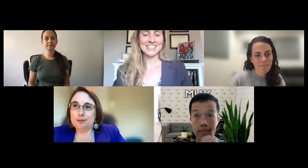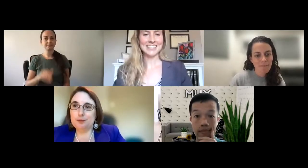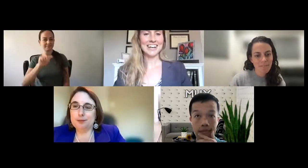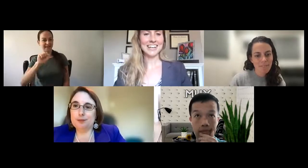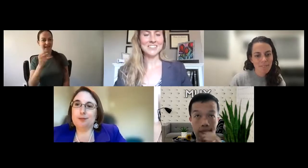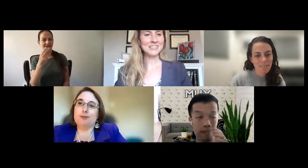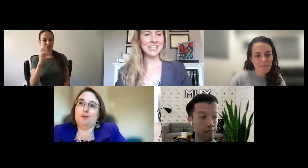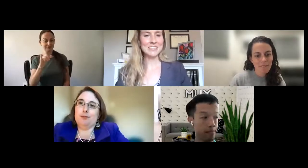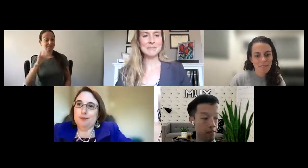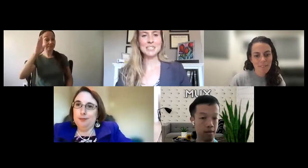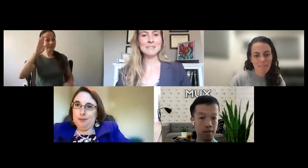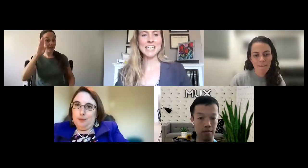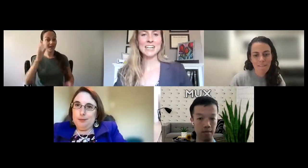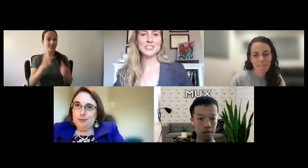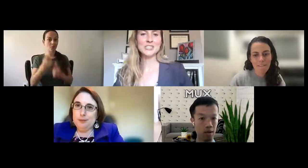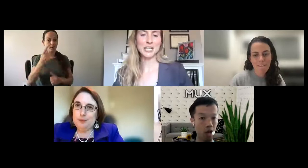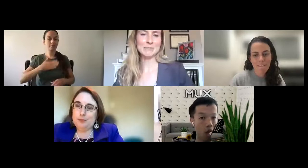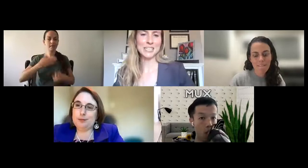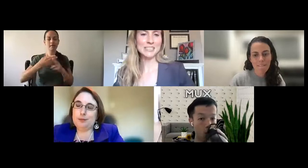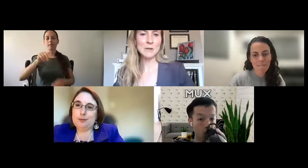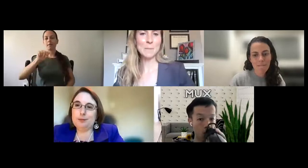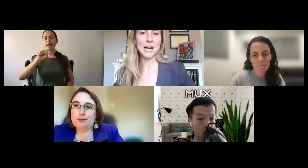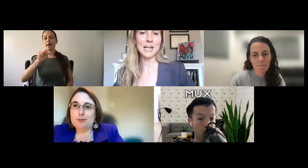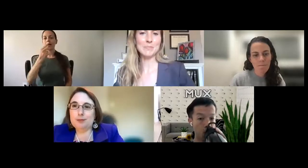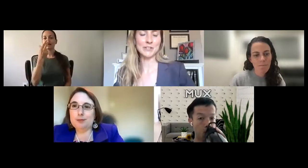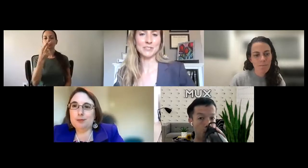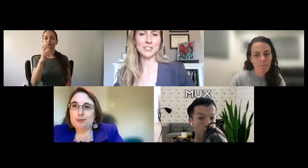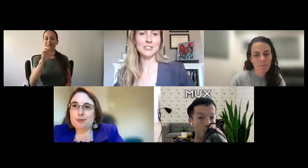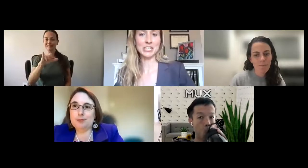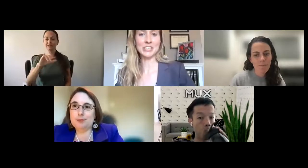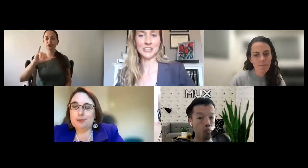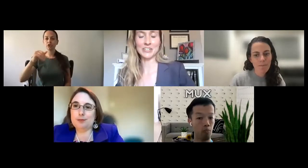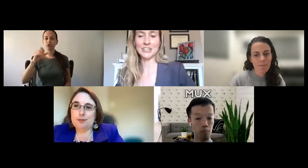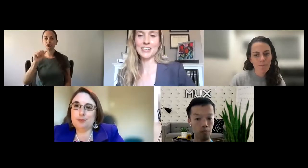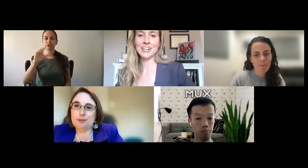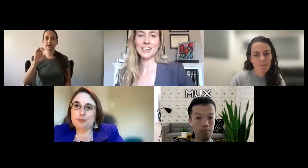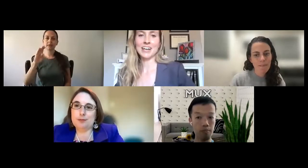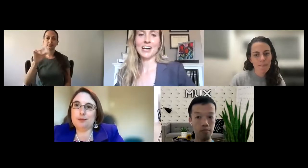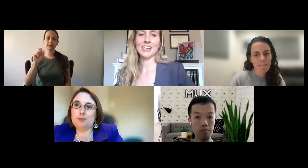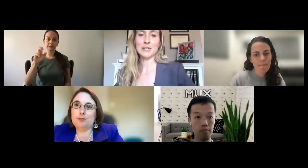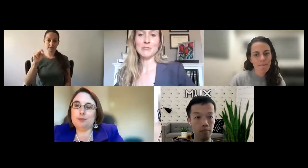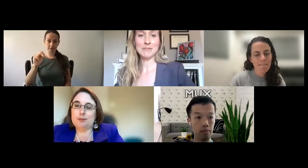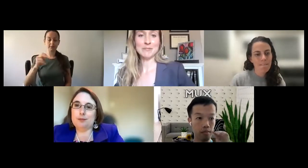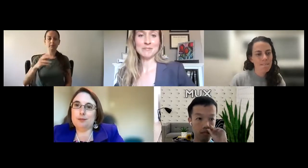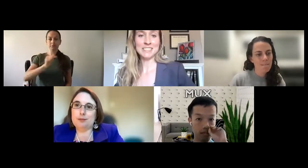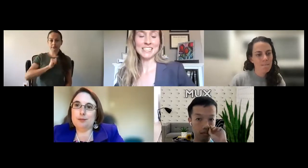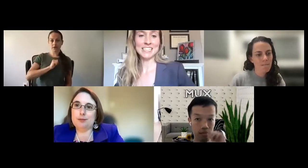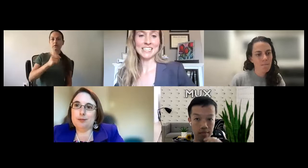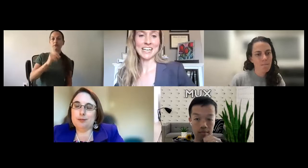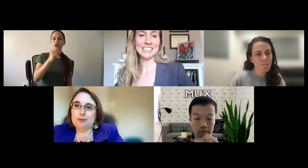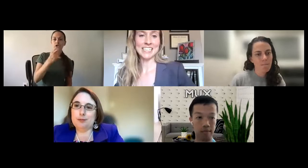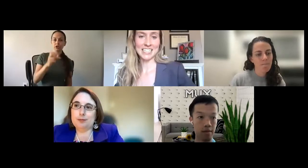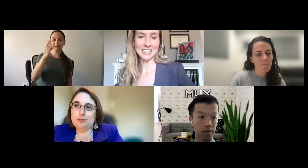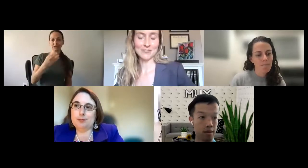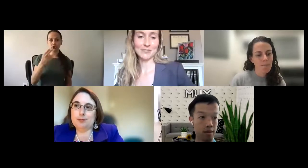Sounds good. Hi, everyone. My name is Ashley Jacobson. My pronouns are she, her. I am a white woman